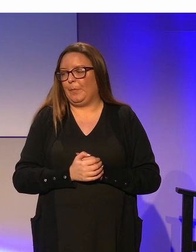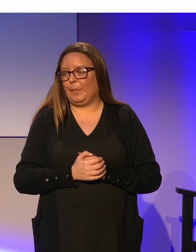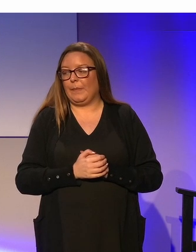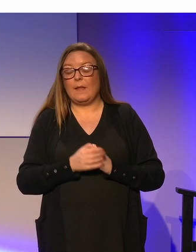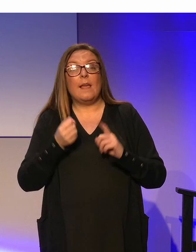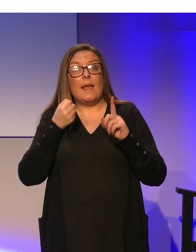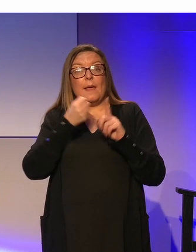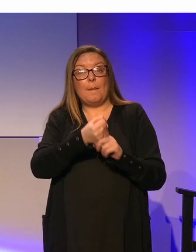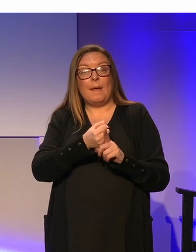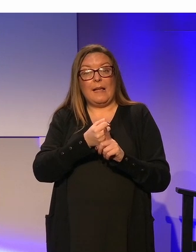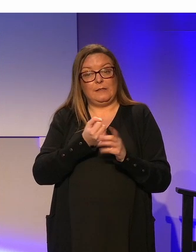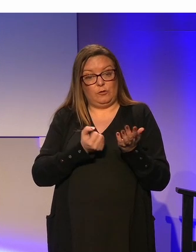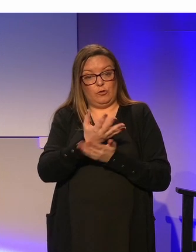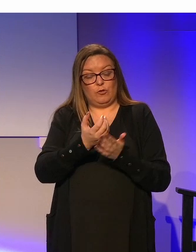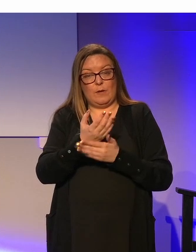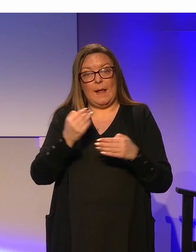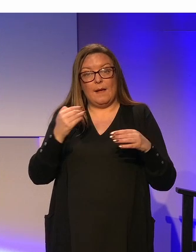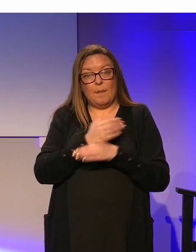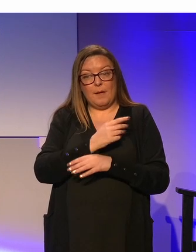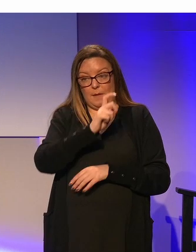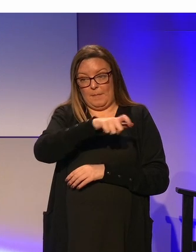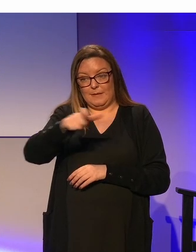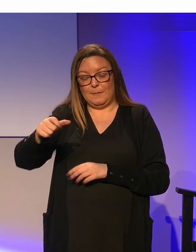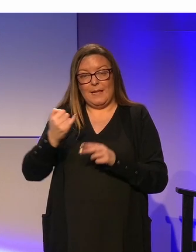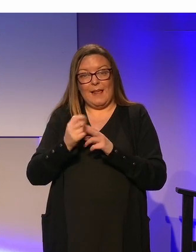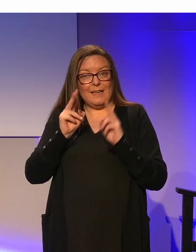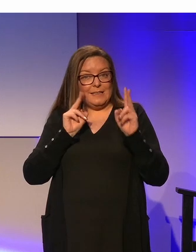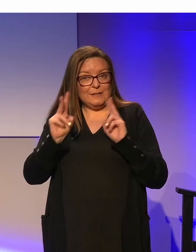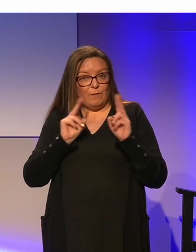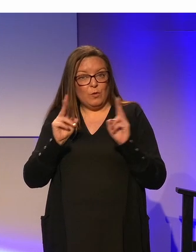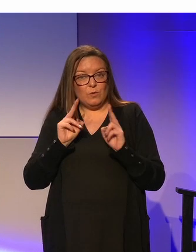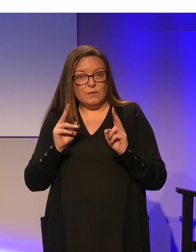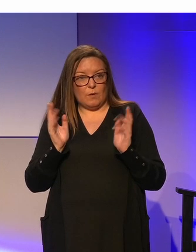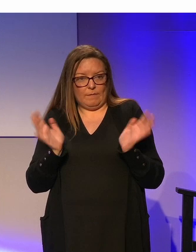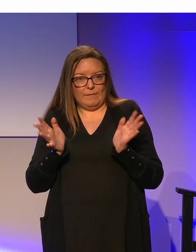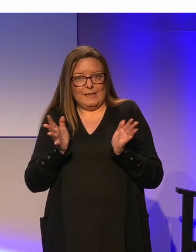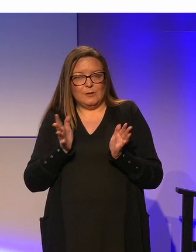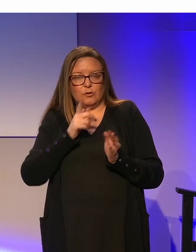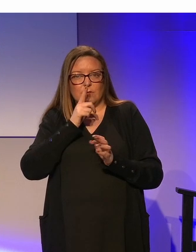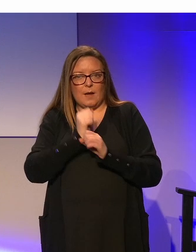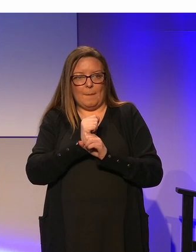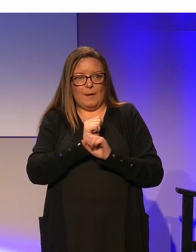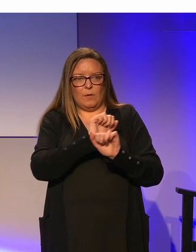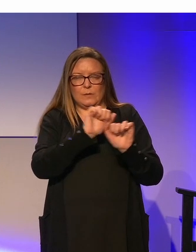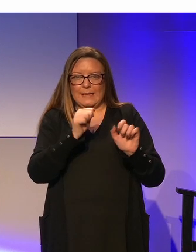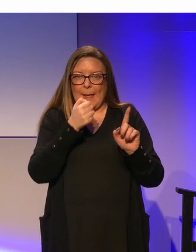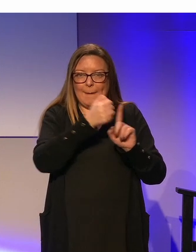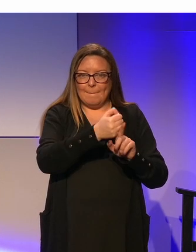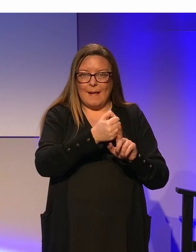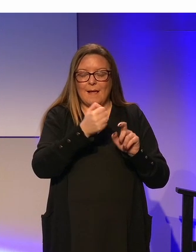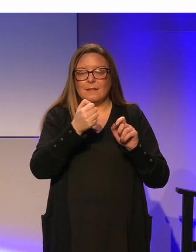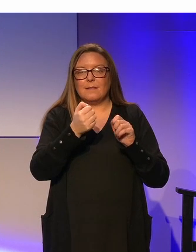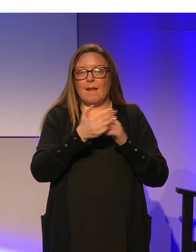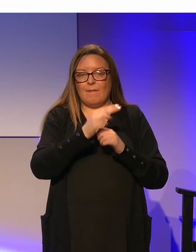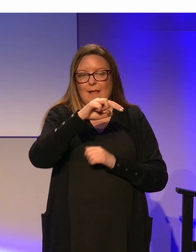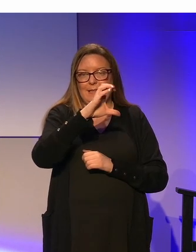Impact was also described by participants in interviews. They talked positively about the impact of NCSE